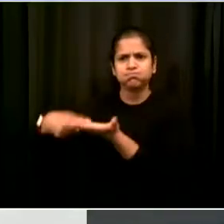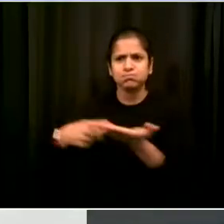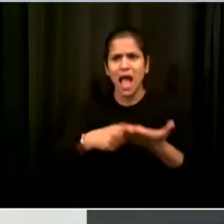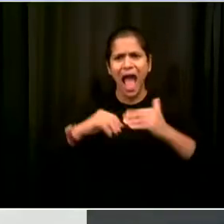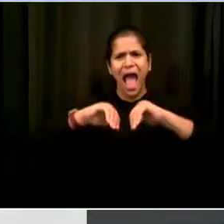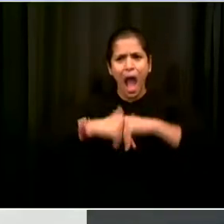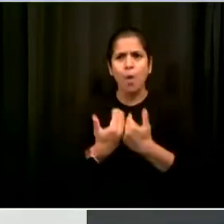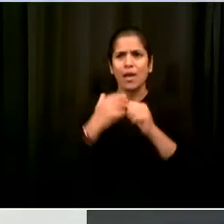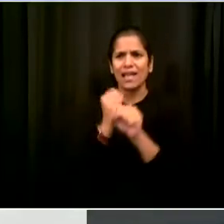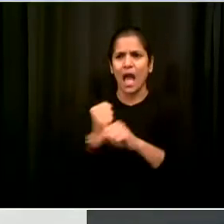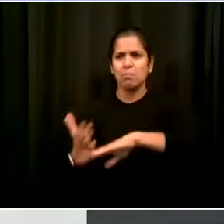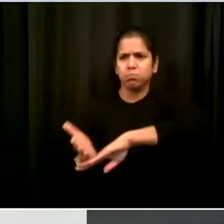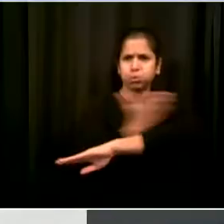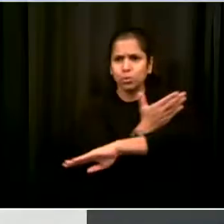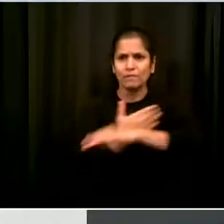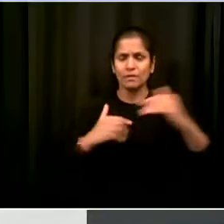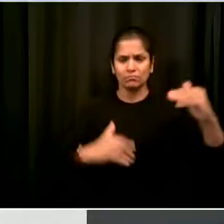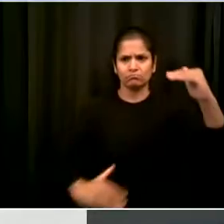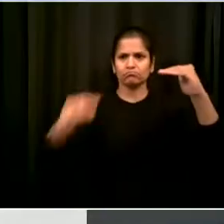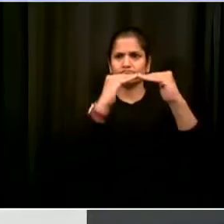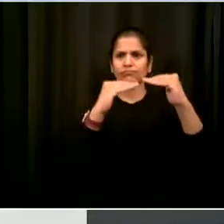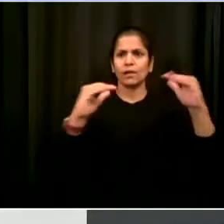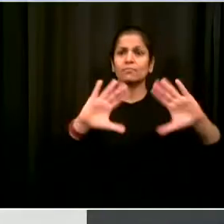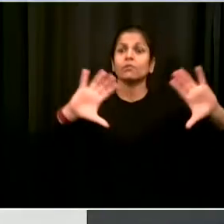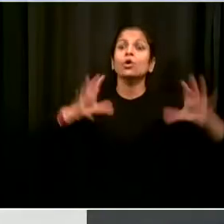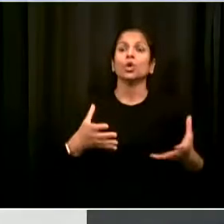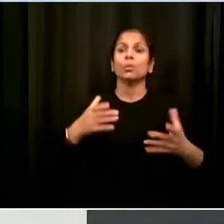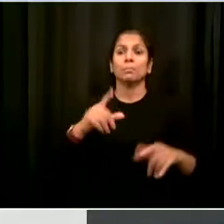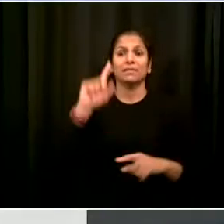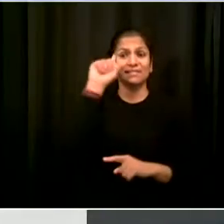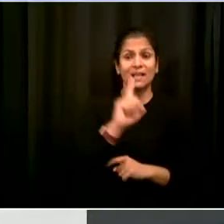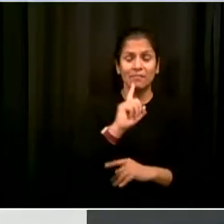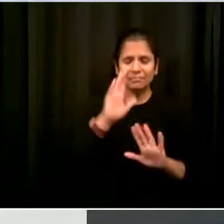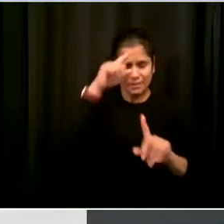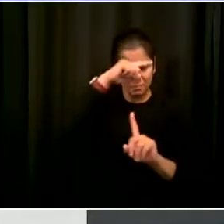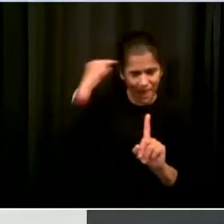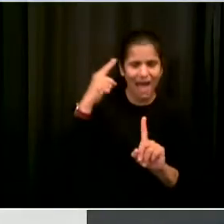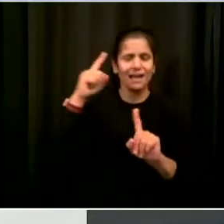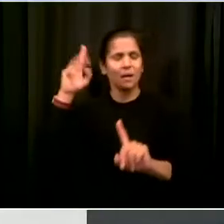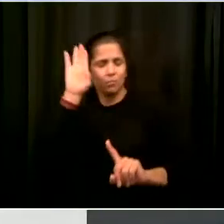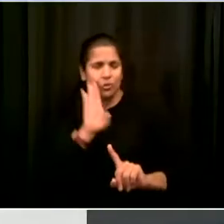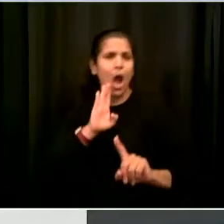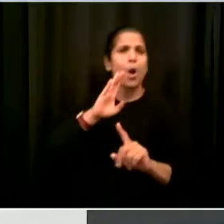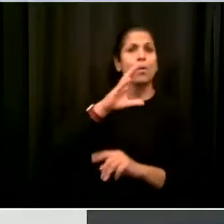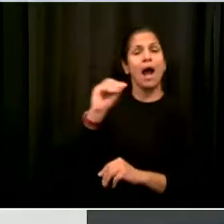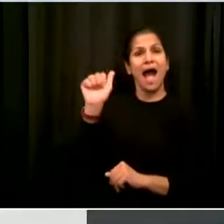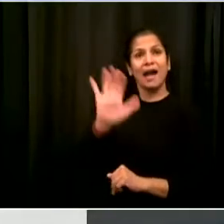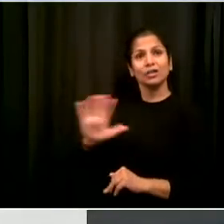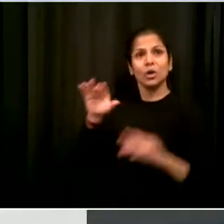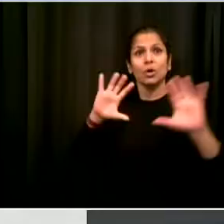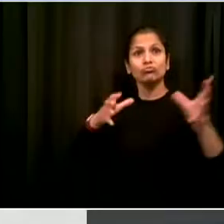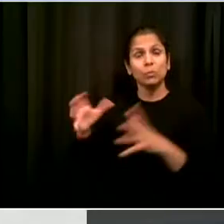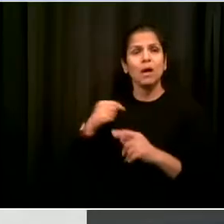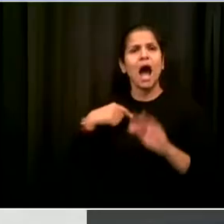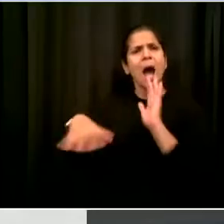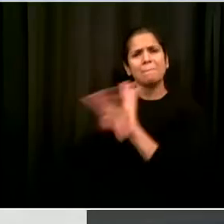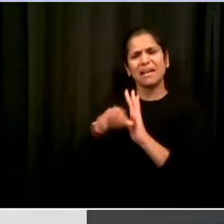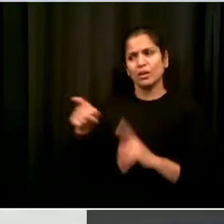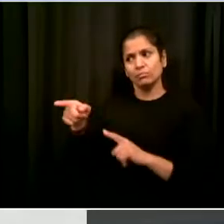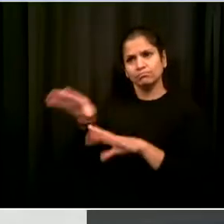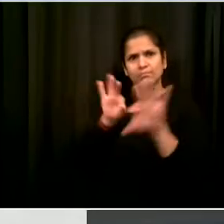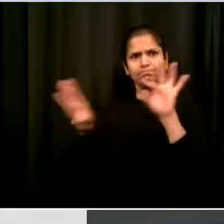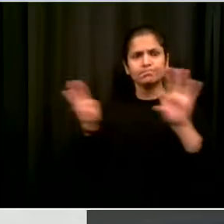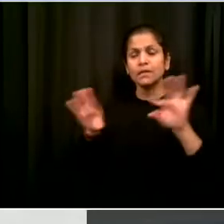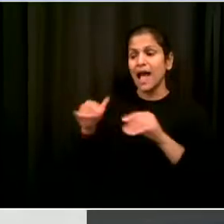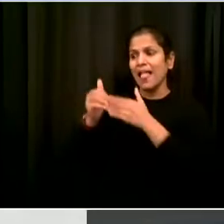literally live in the communities that borne the brunt and feel the lives of their neighbors and are there to make sure that we do